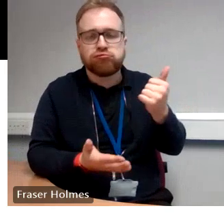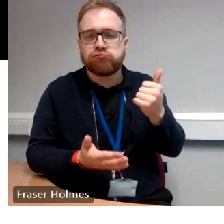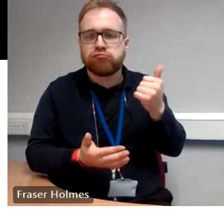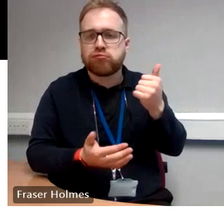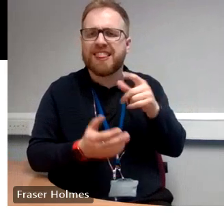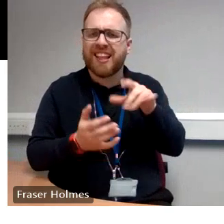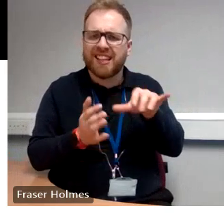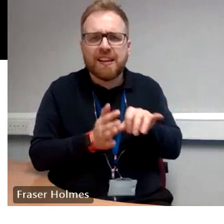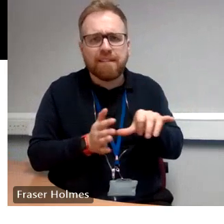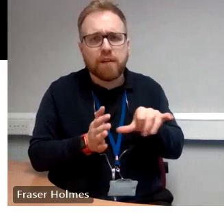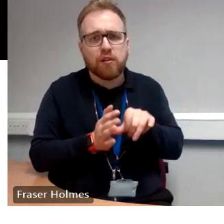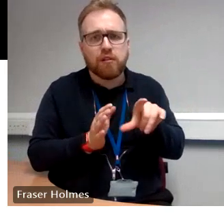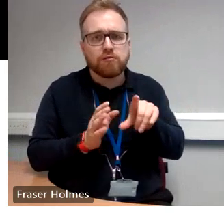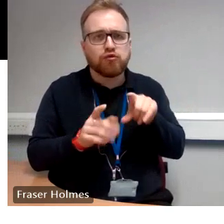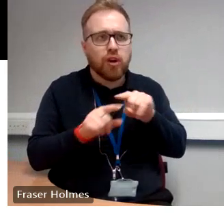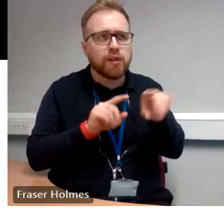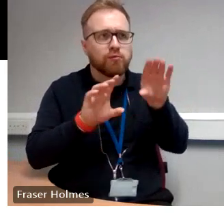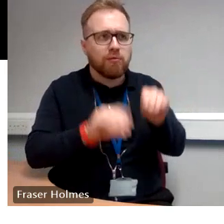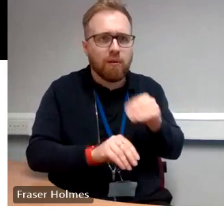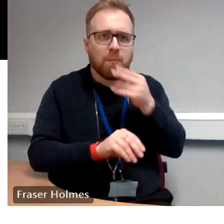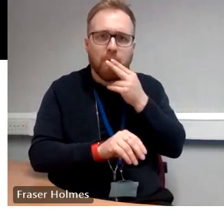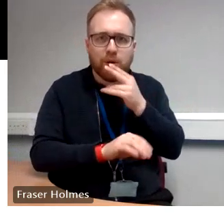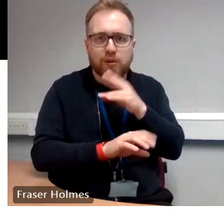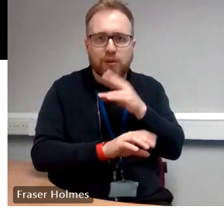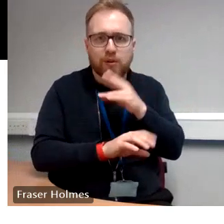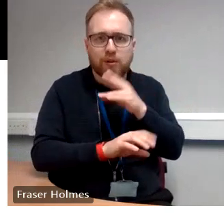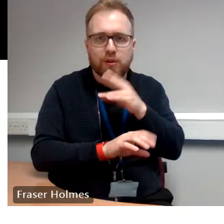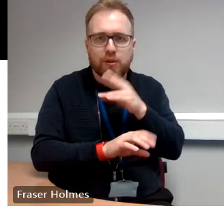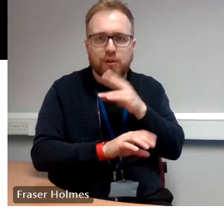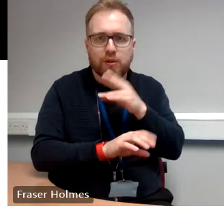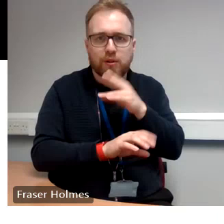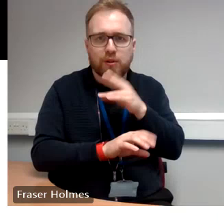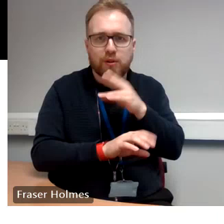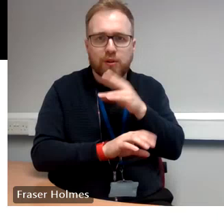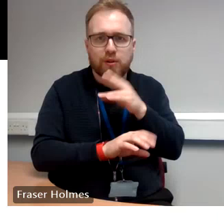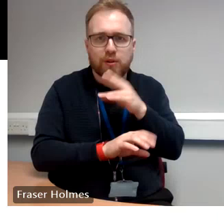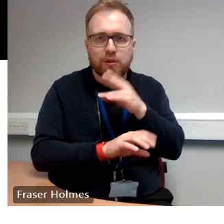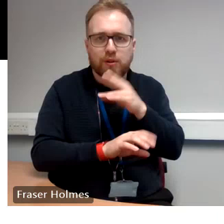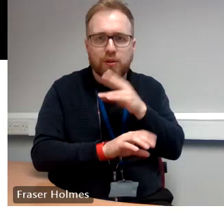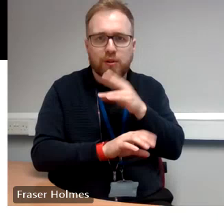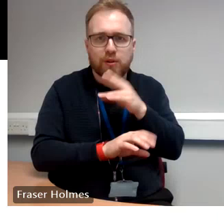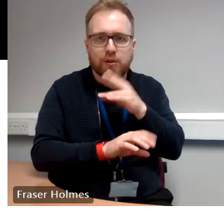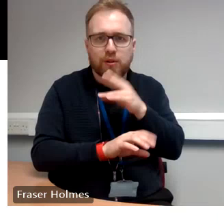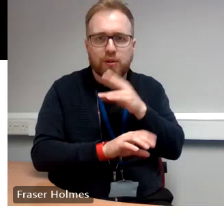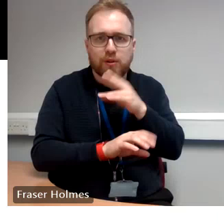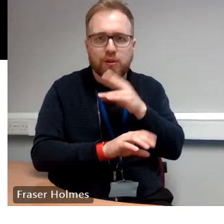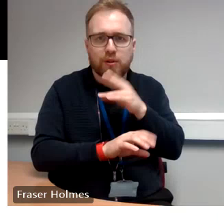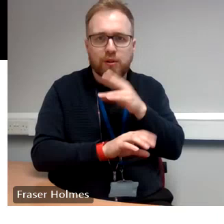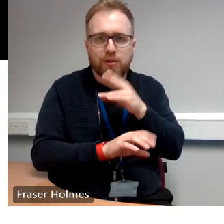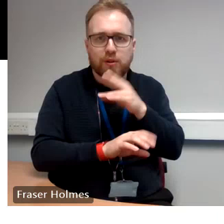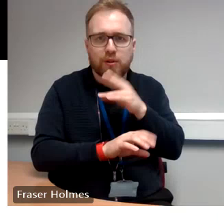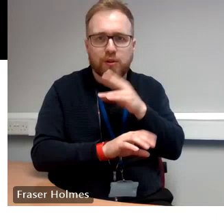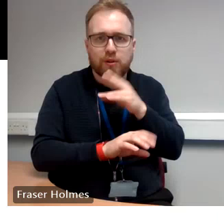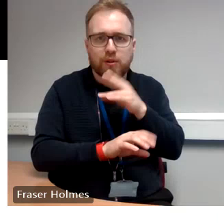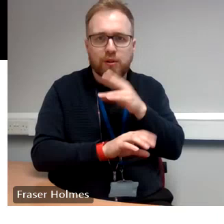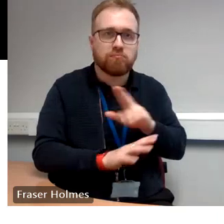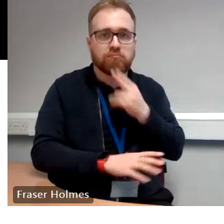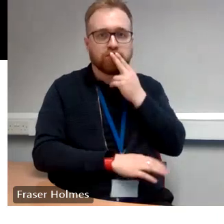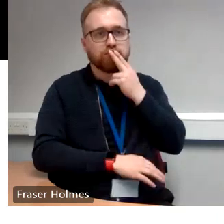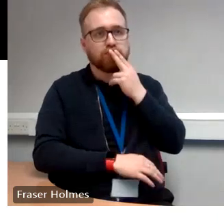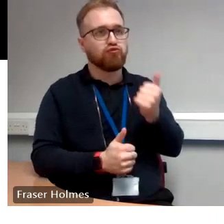tricky journey in his stop smoking, so it's not simple, but he has maintained his stop smoking